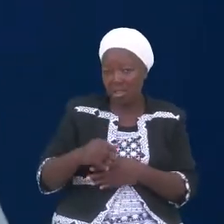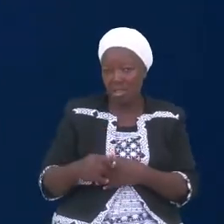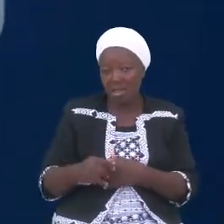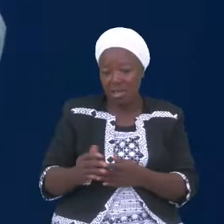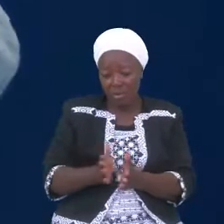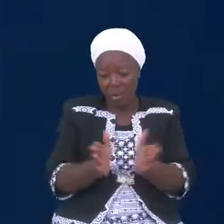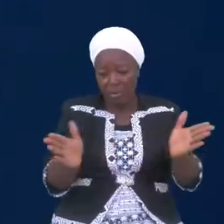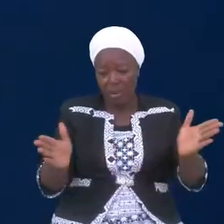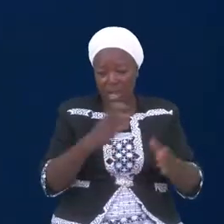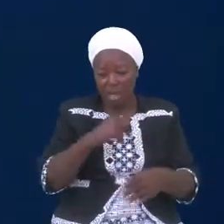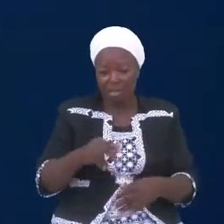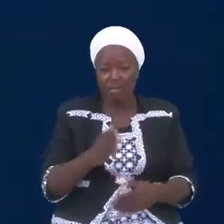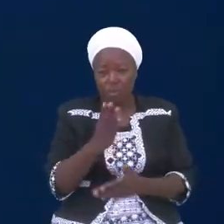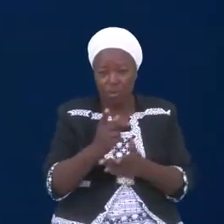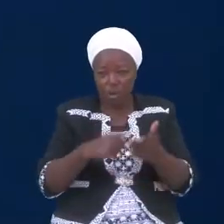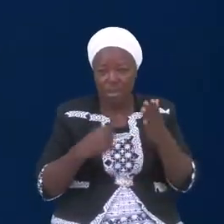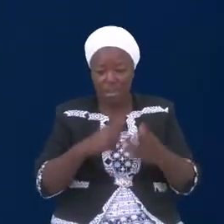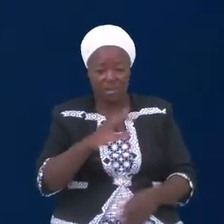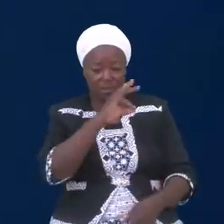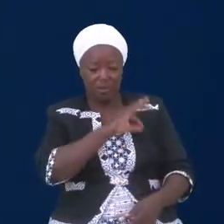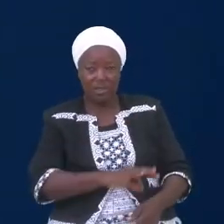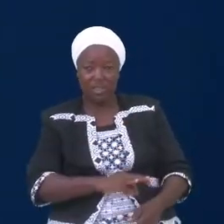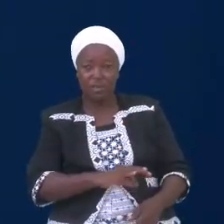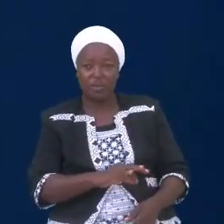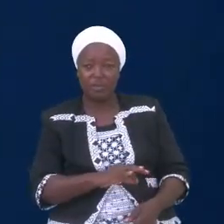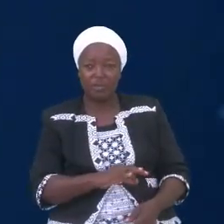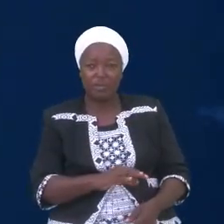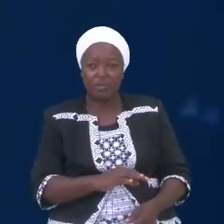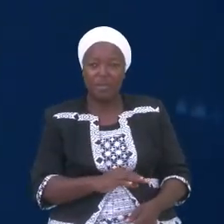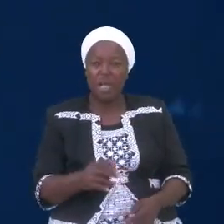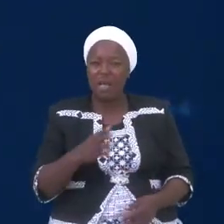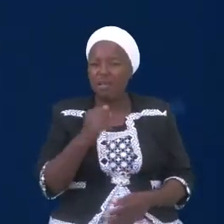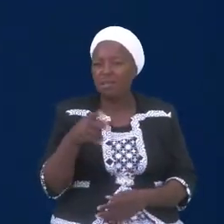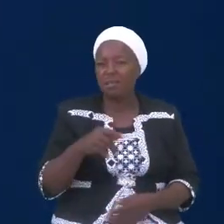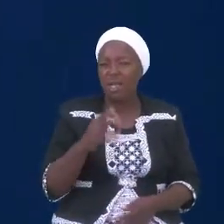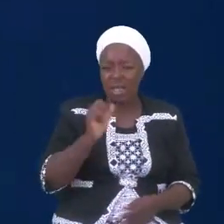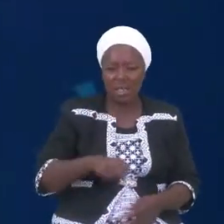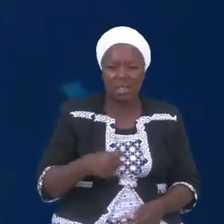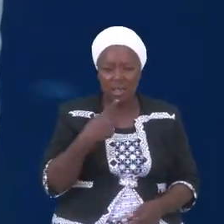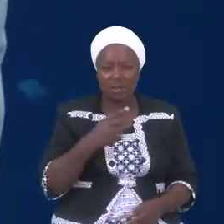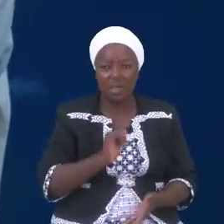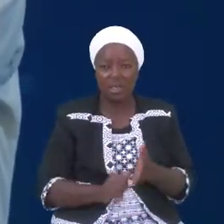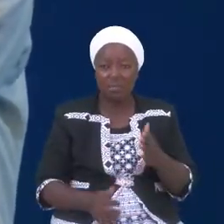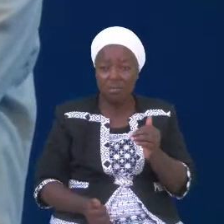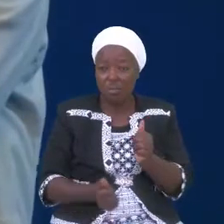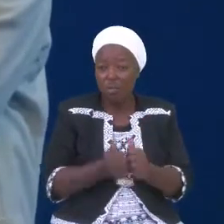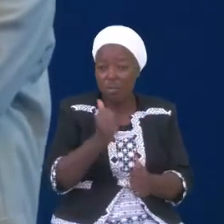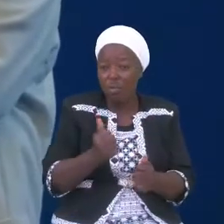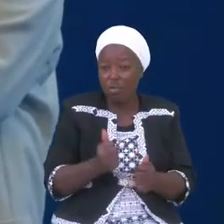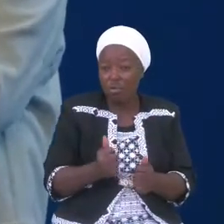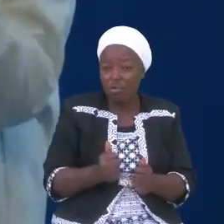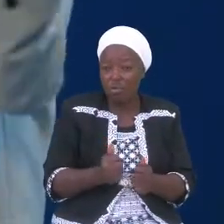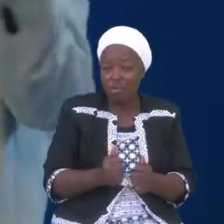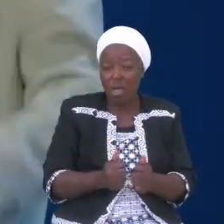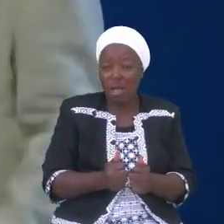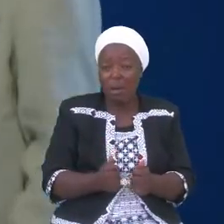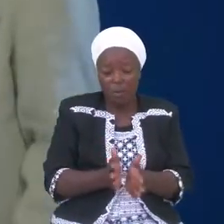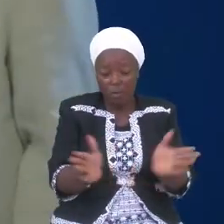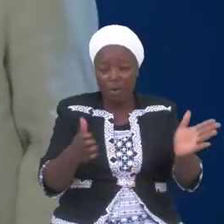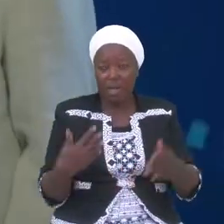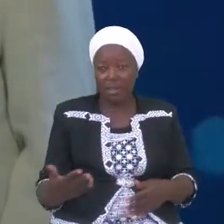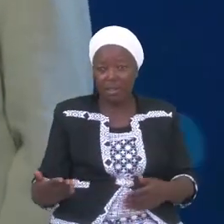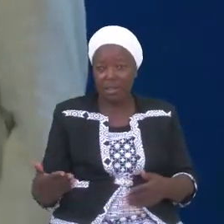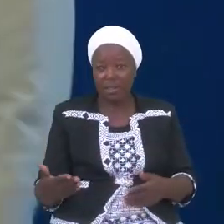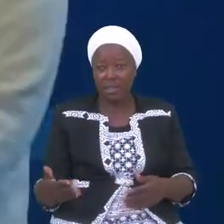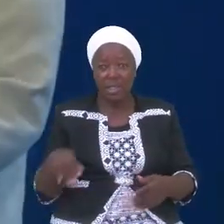is profitable. And I can tell you, most popular things in the world are not